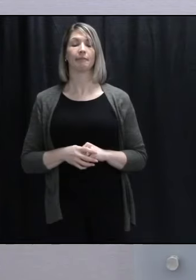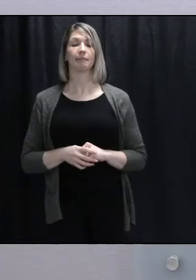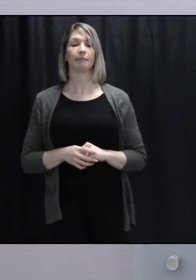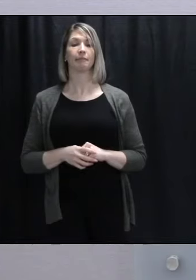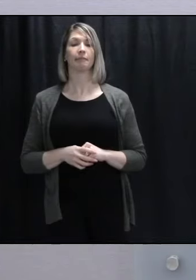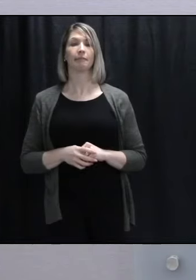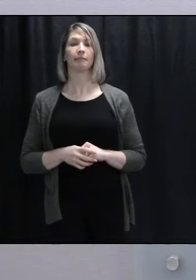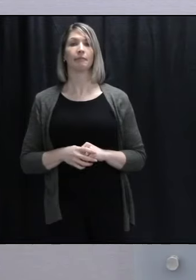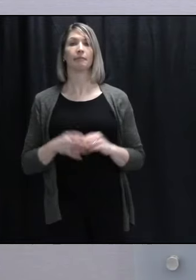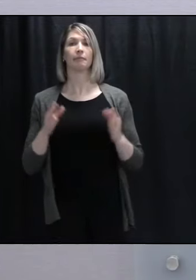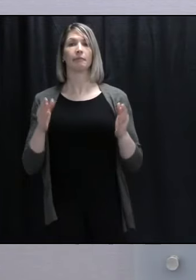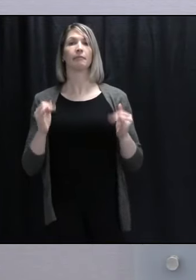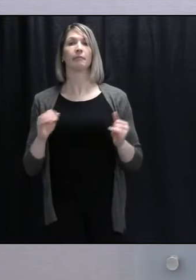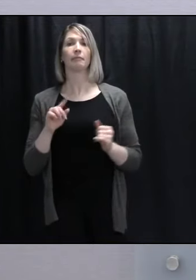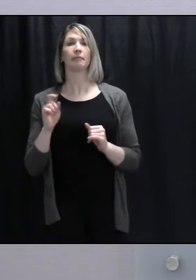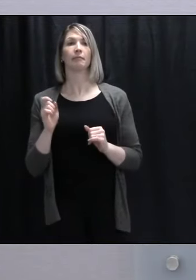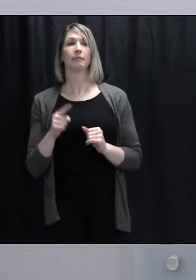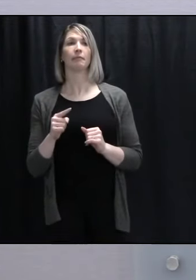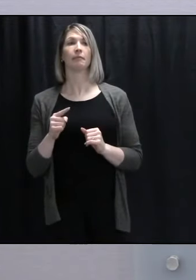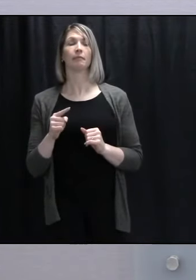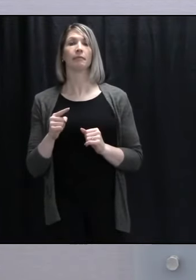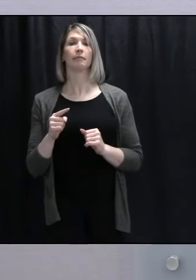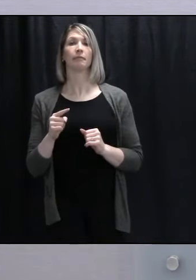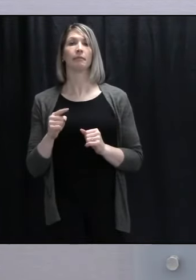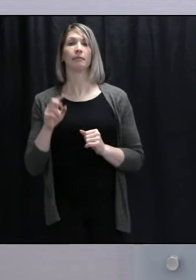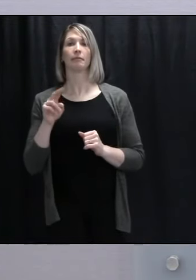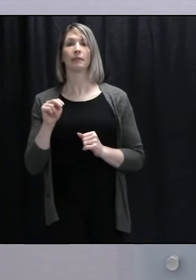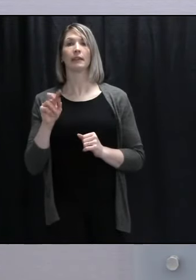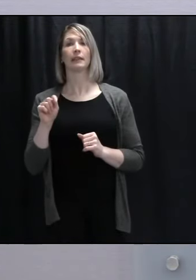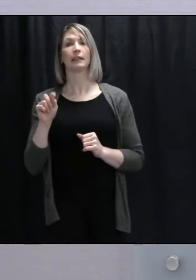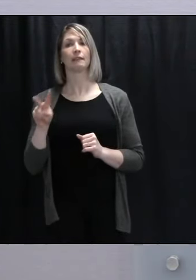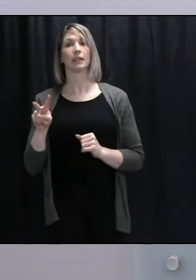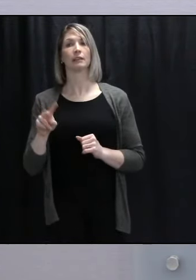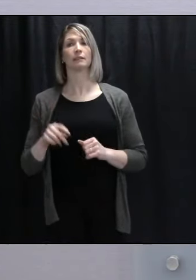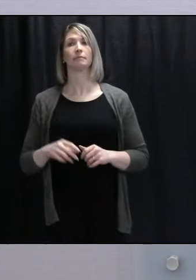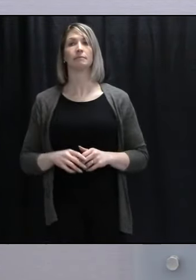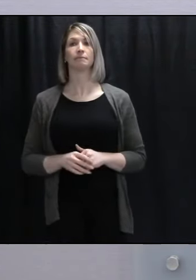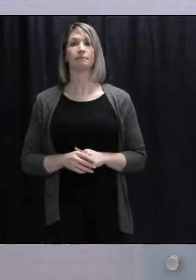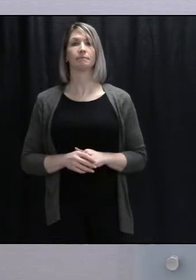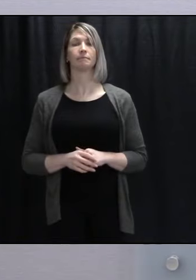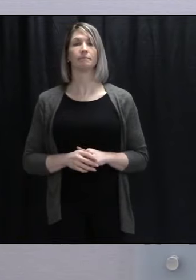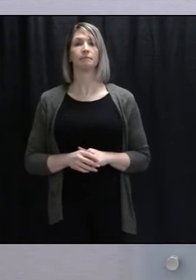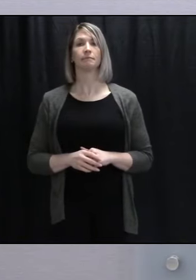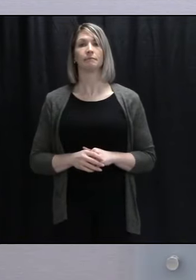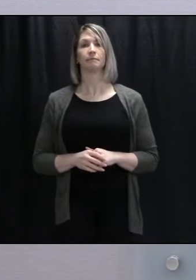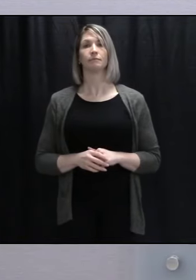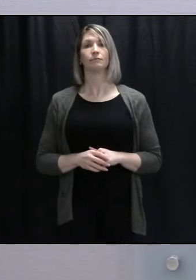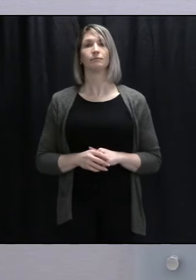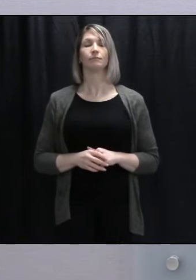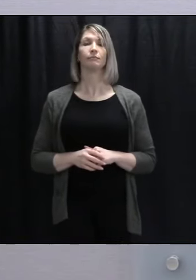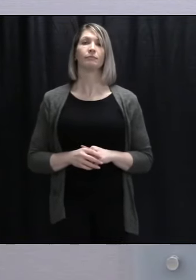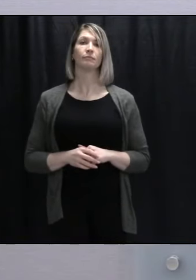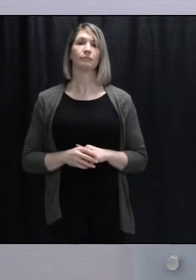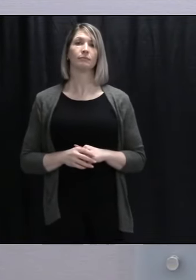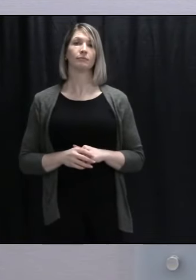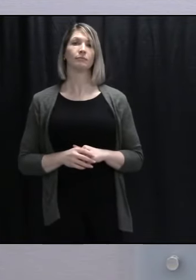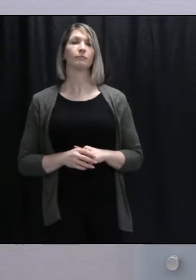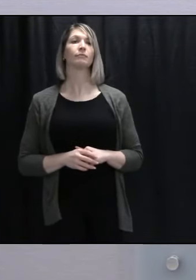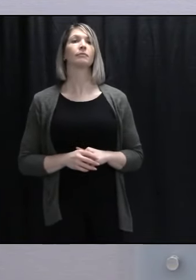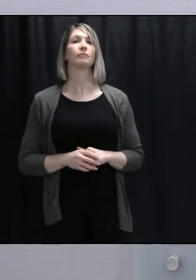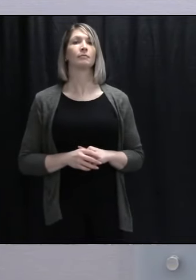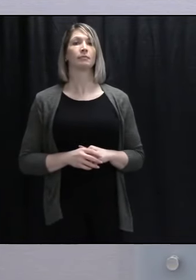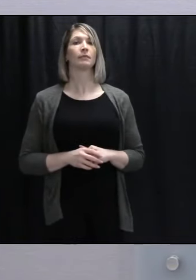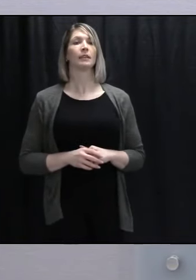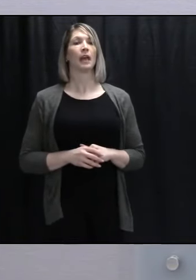The next question is from Kellyanne Roberts from NTV News. Please go ahead. Thank you. Are abortion services